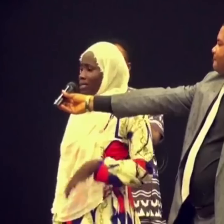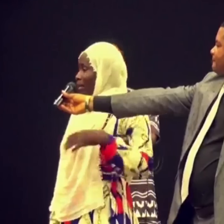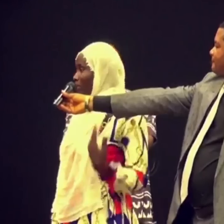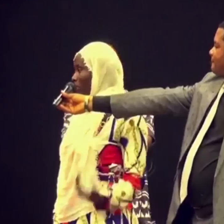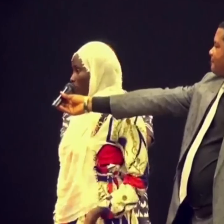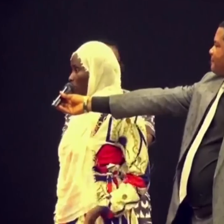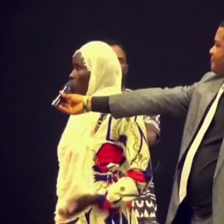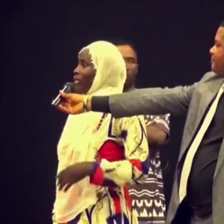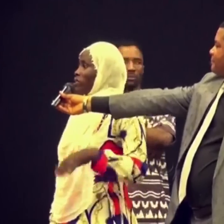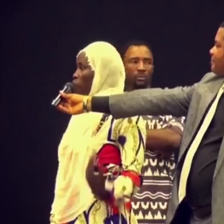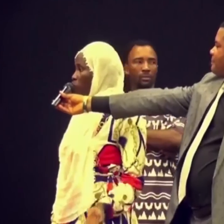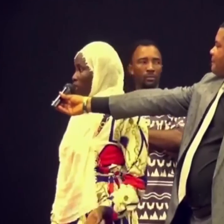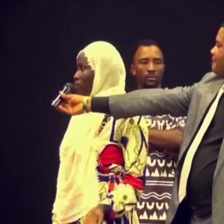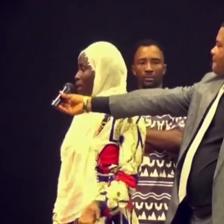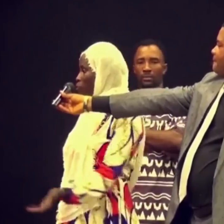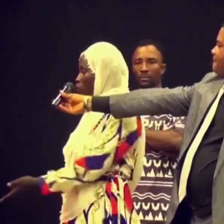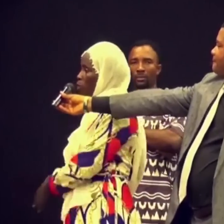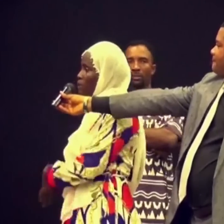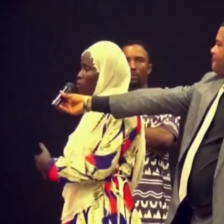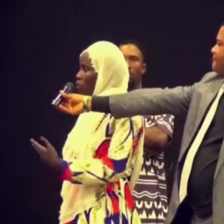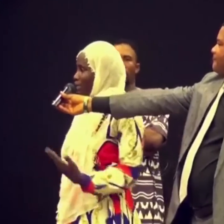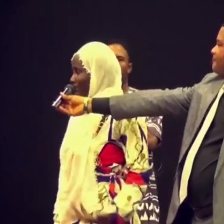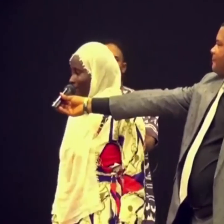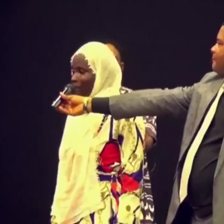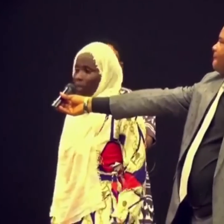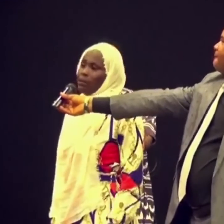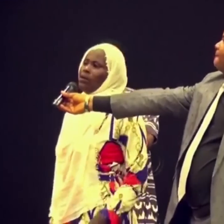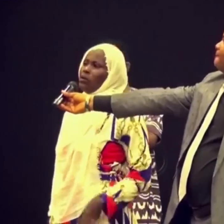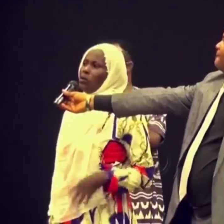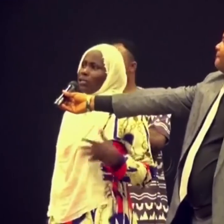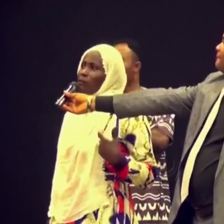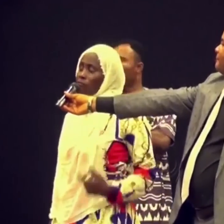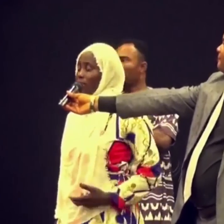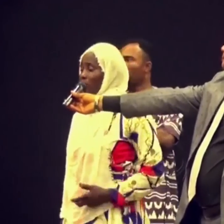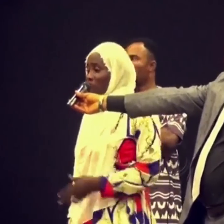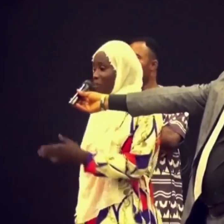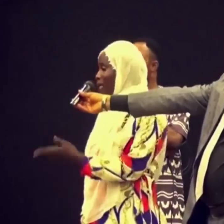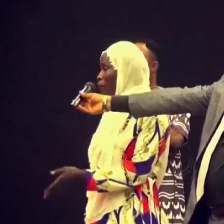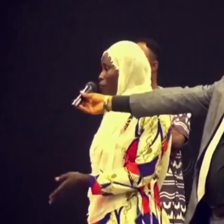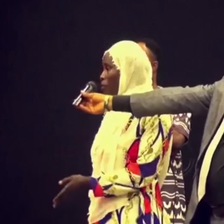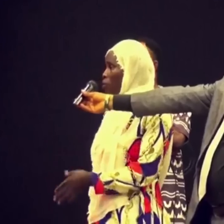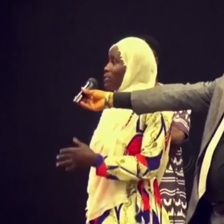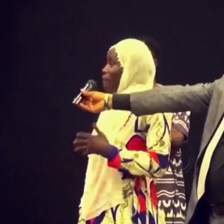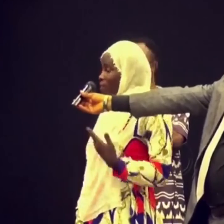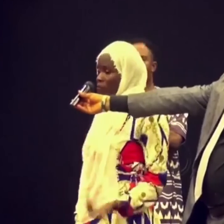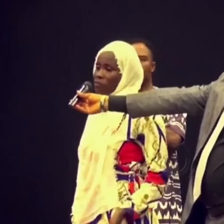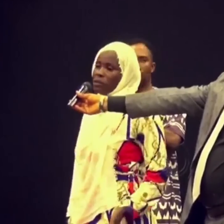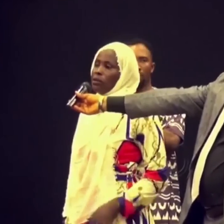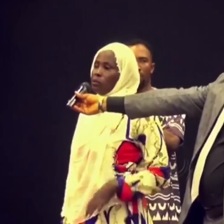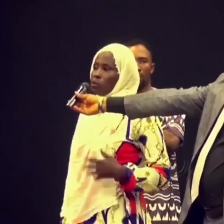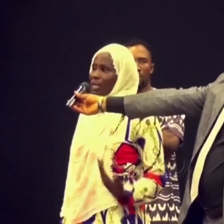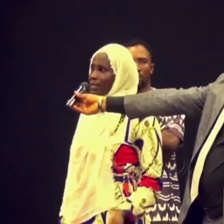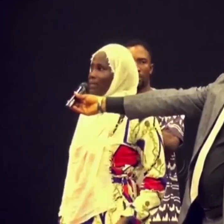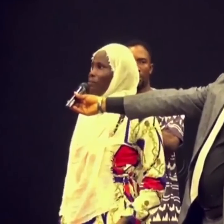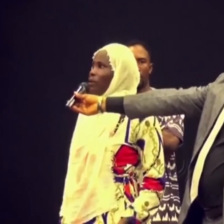ngba ti ma de eko o je ni ti mo mo te pe agbo kankan la jo se kekere dagba wow o sa fun mi ni o sa gbale fun mi o si everything fun mi